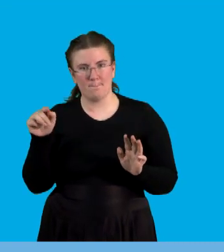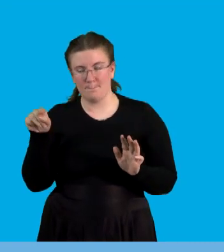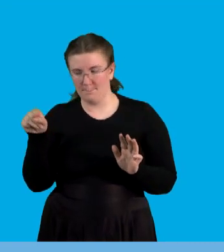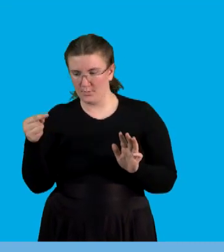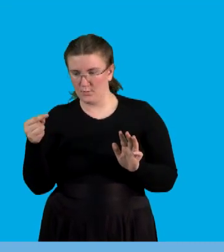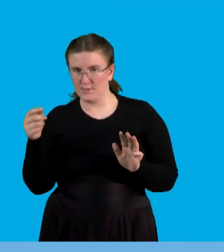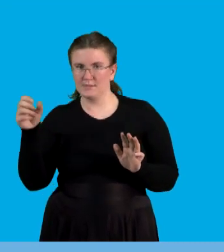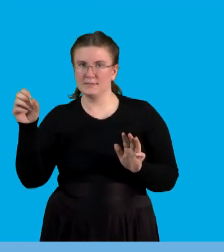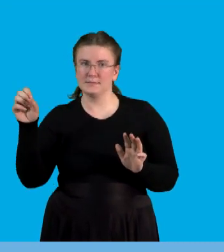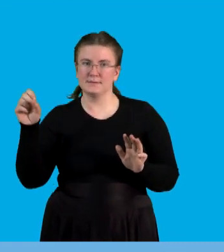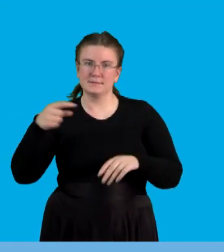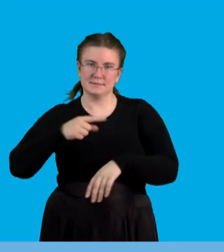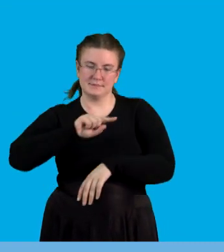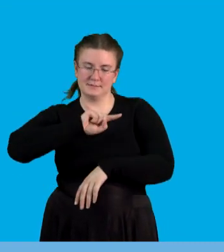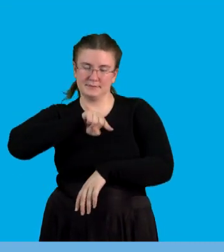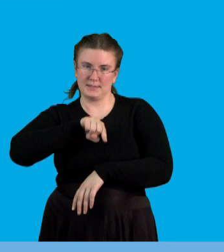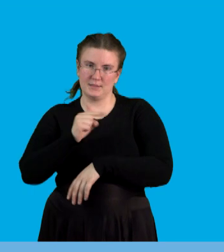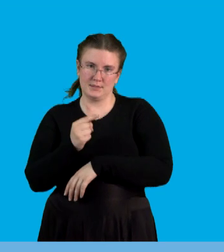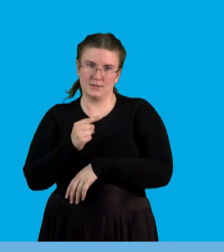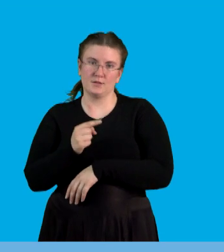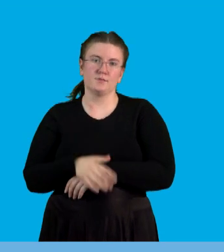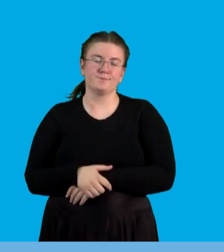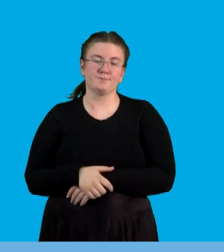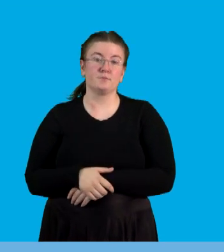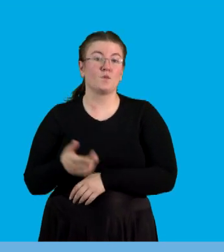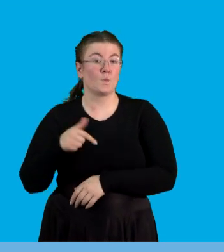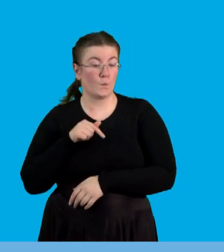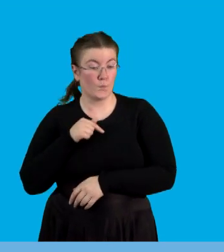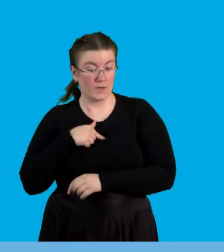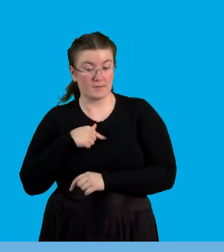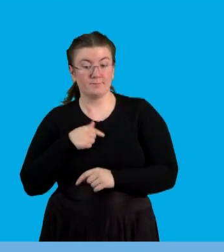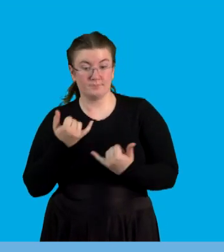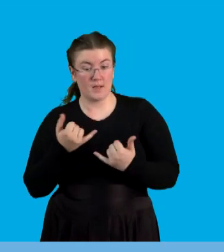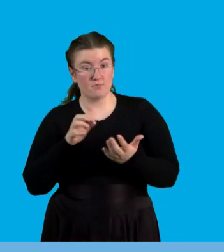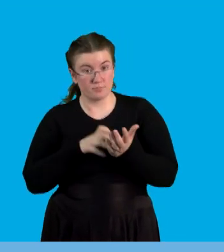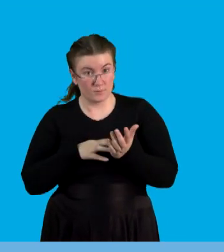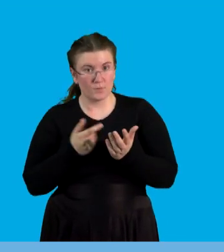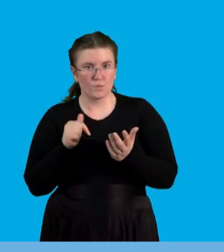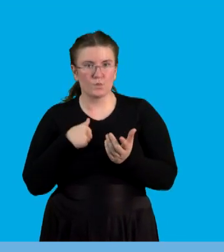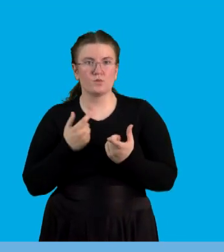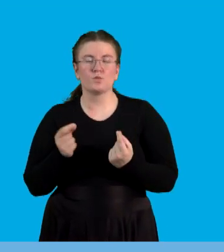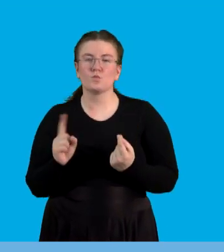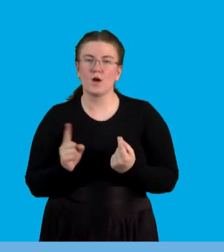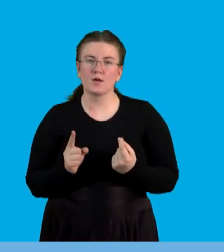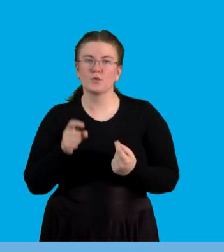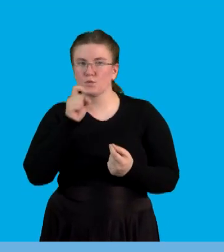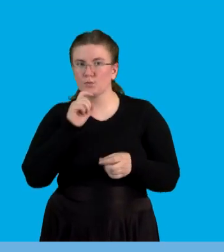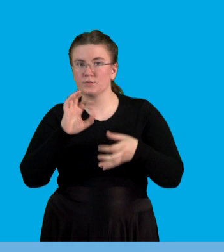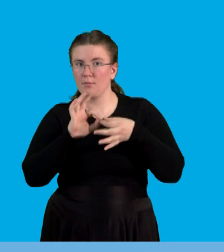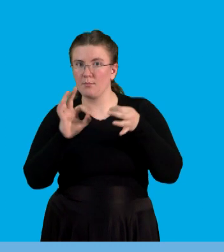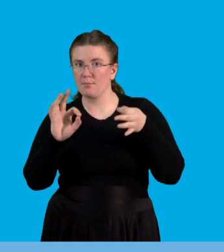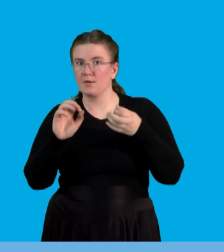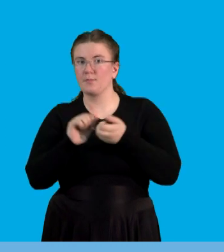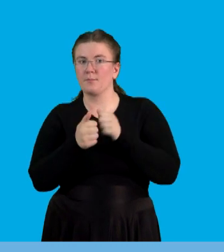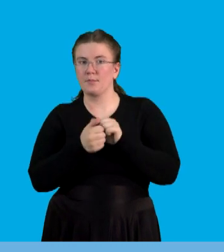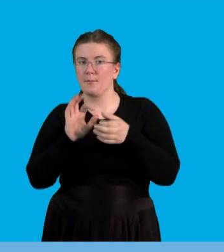meters per second squared. Which then means for us to determine the weight of this object, we're going to use this main equation as